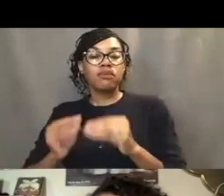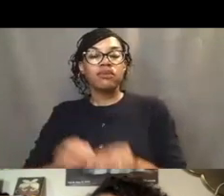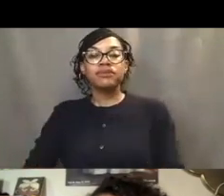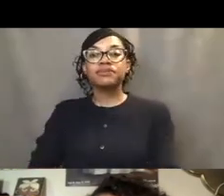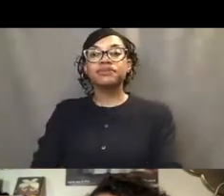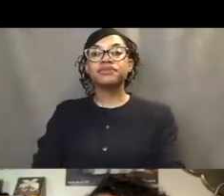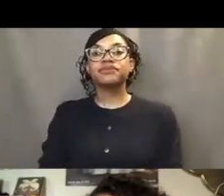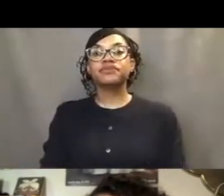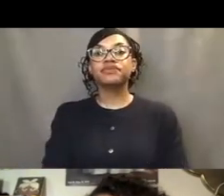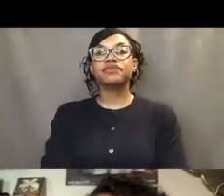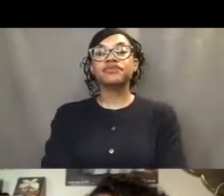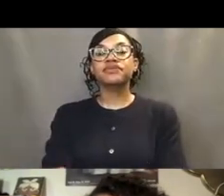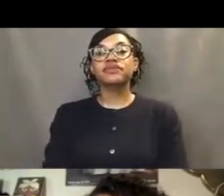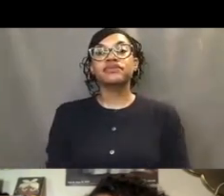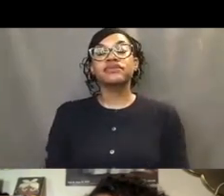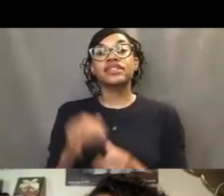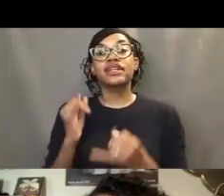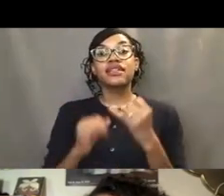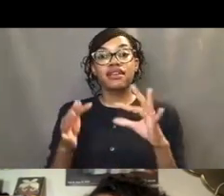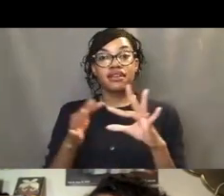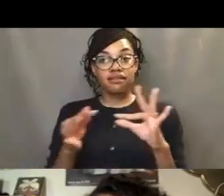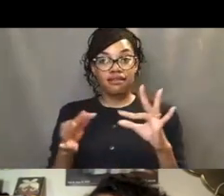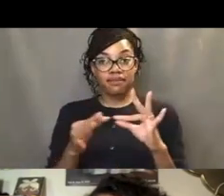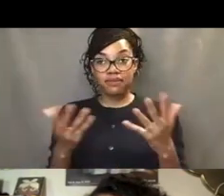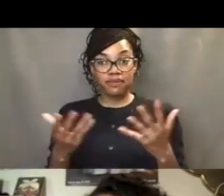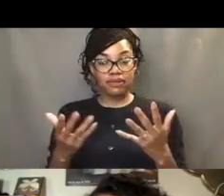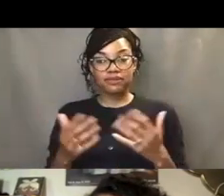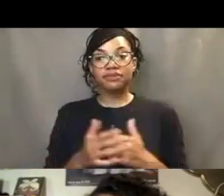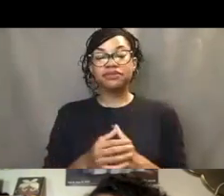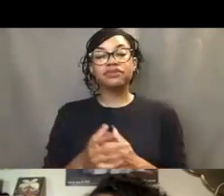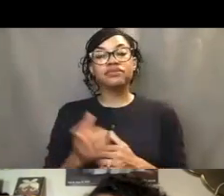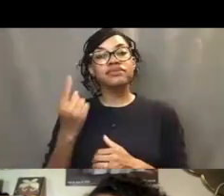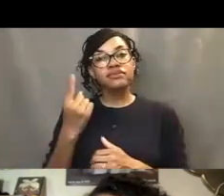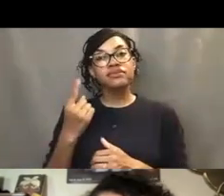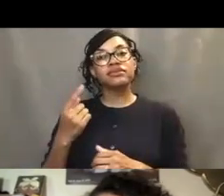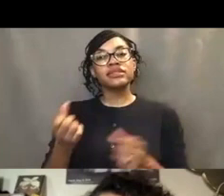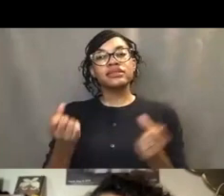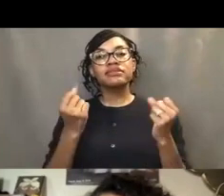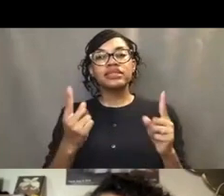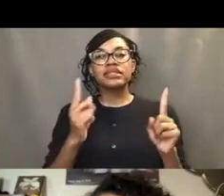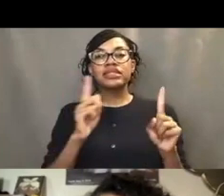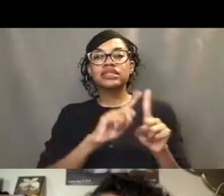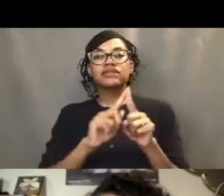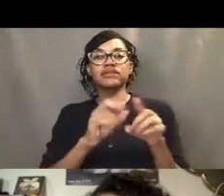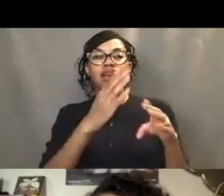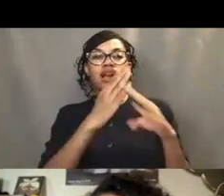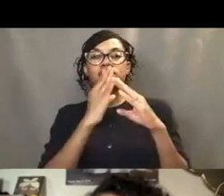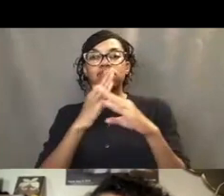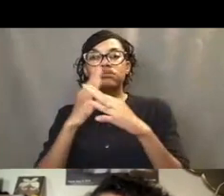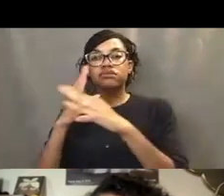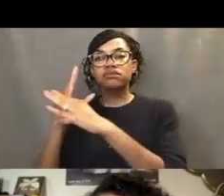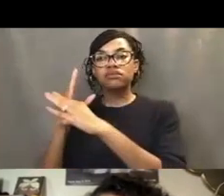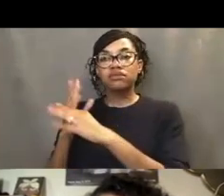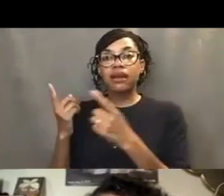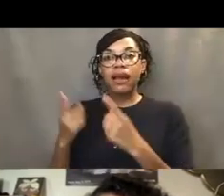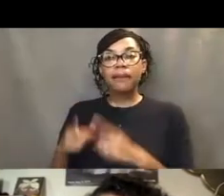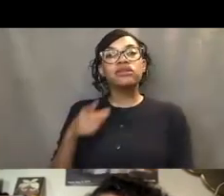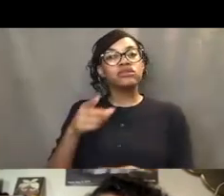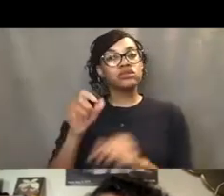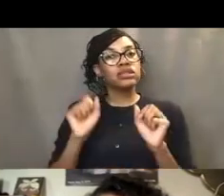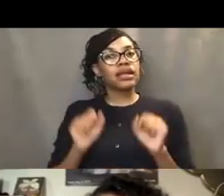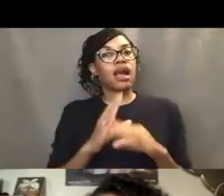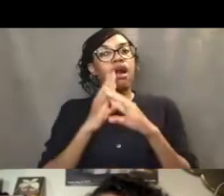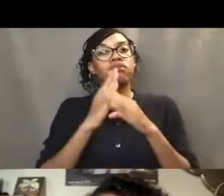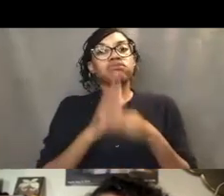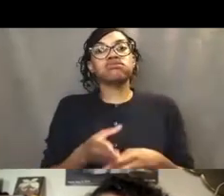I want to leave you with is the idea that despite the obstacles, you can win and you must win. The fight does